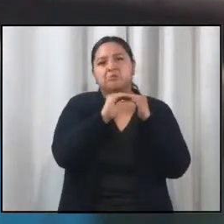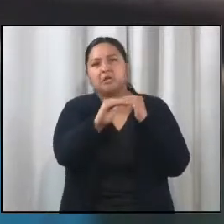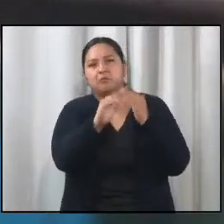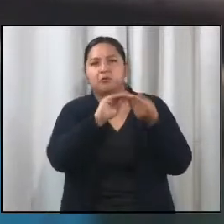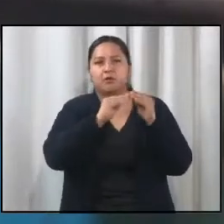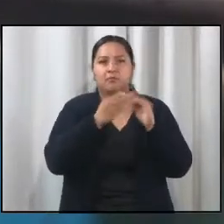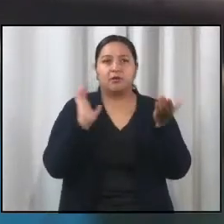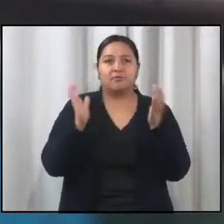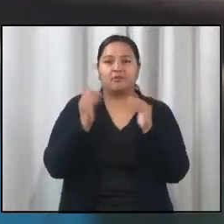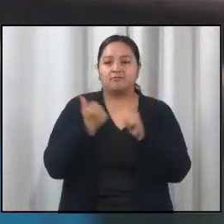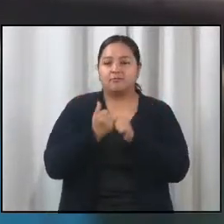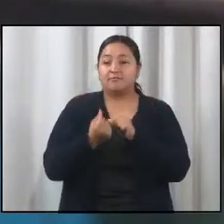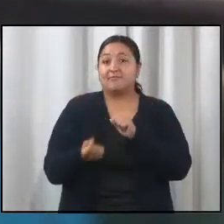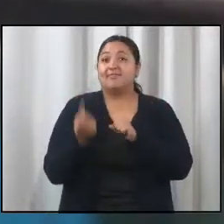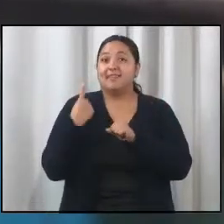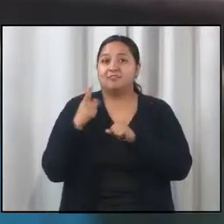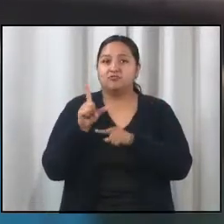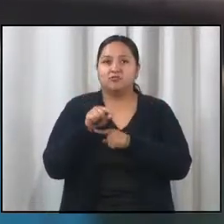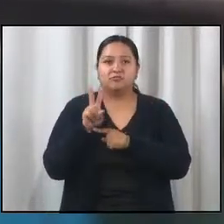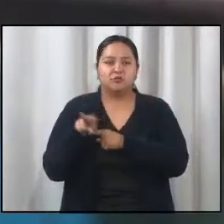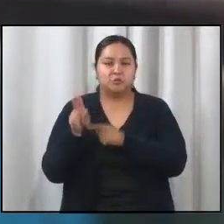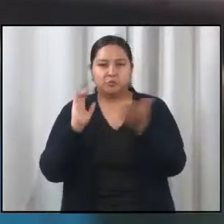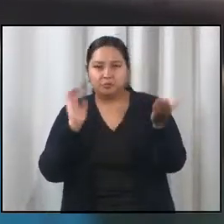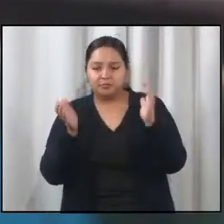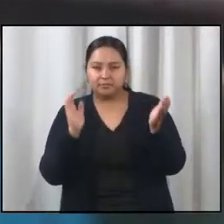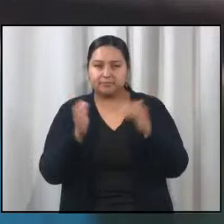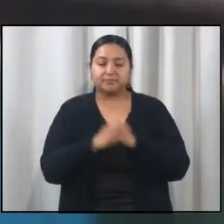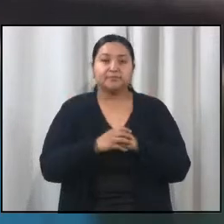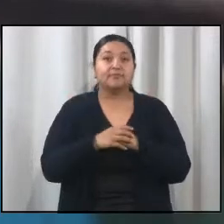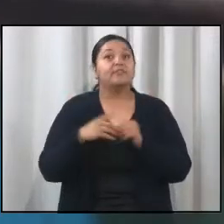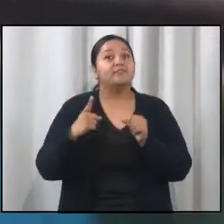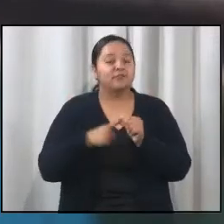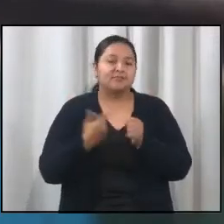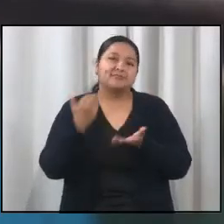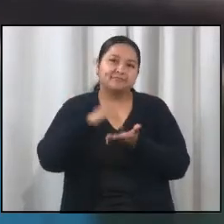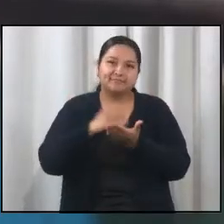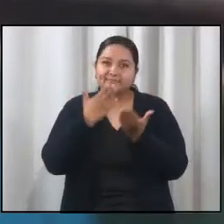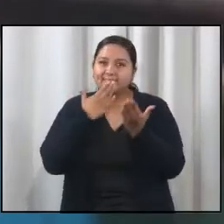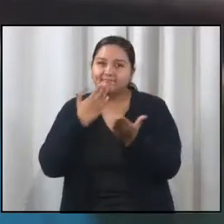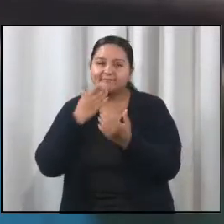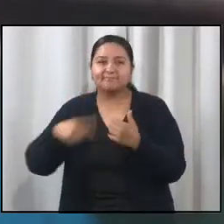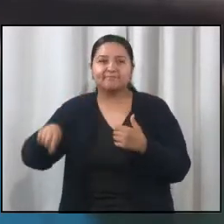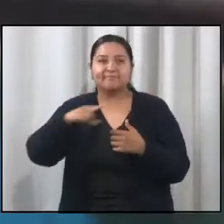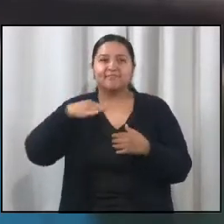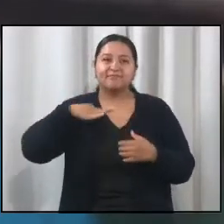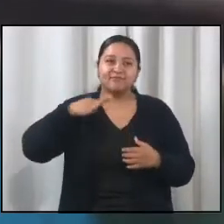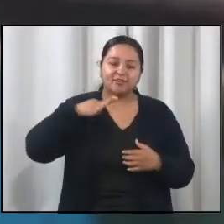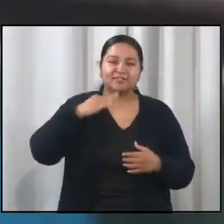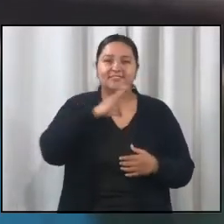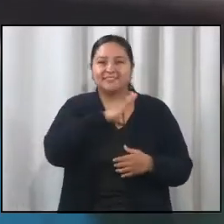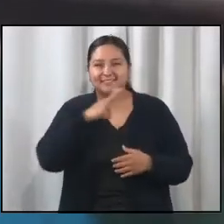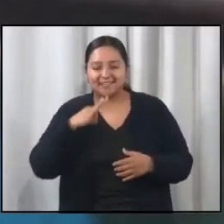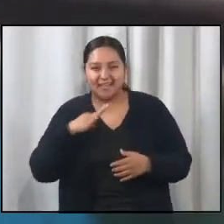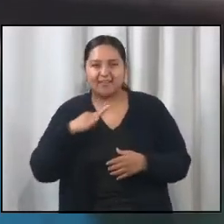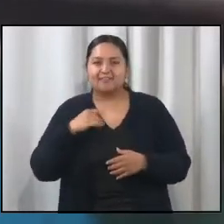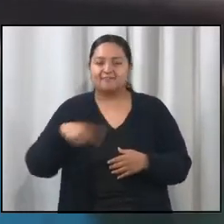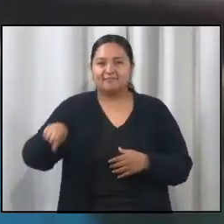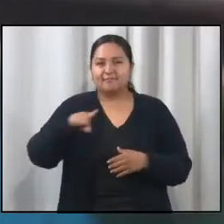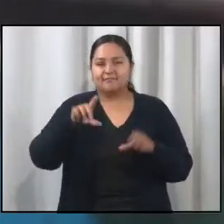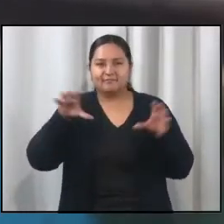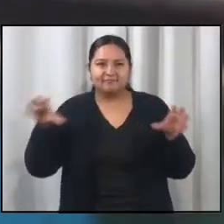2022 point-in-time count. I want to start by thanking our dedicated volunteers and staff as you did. We had